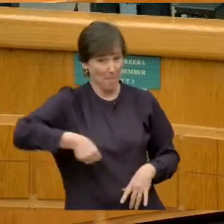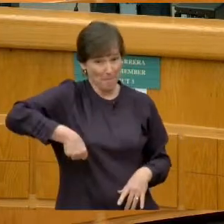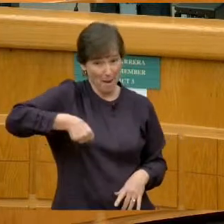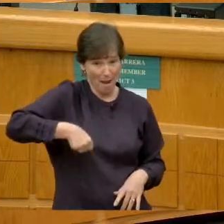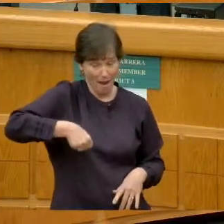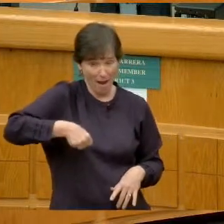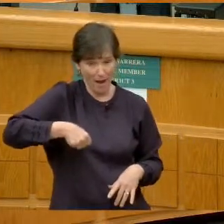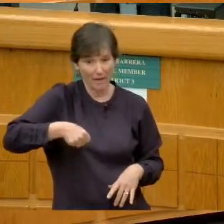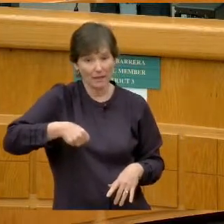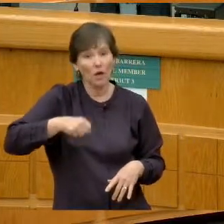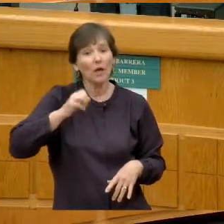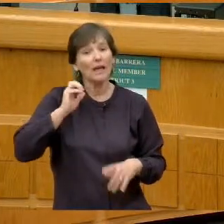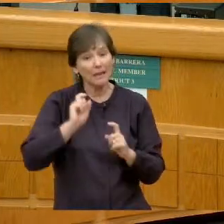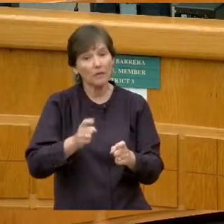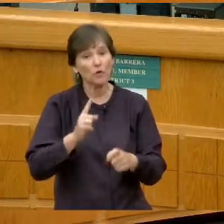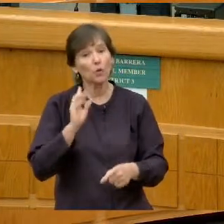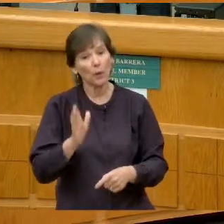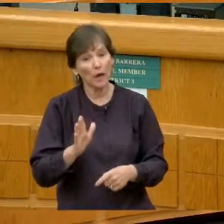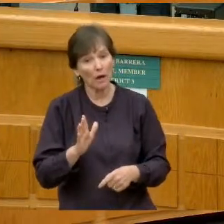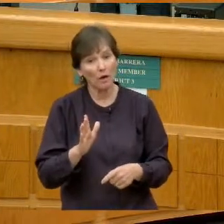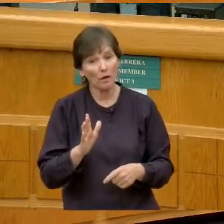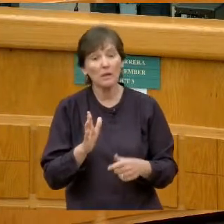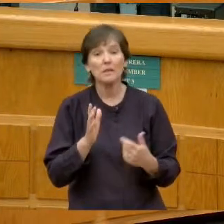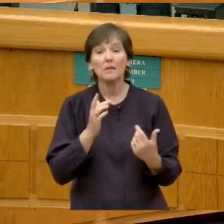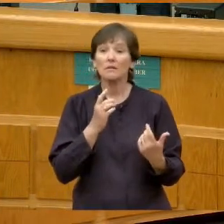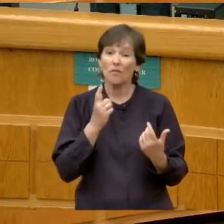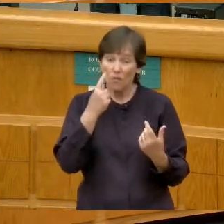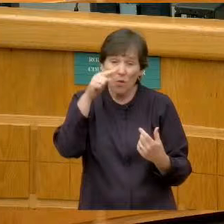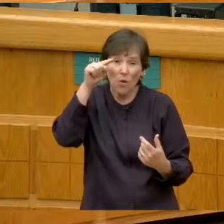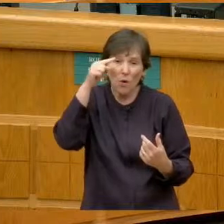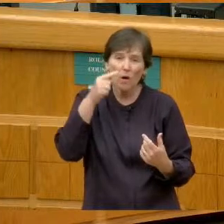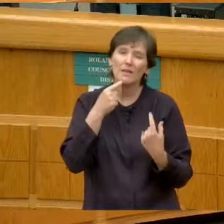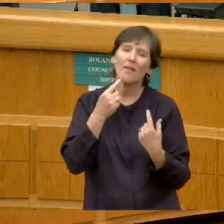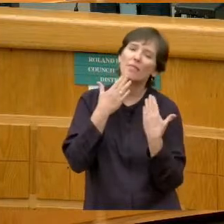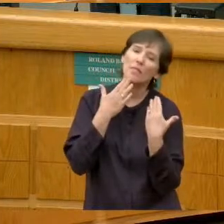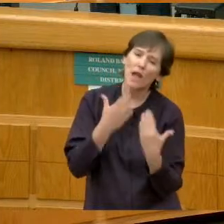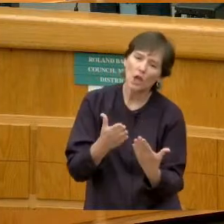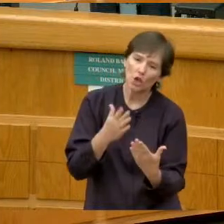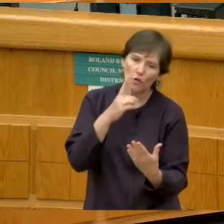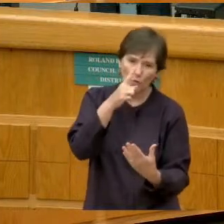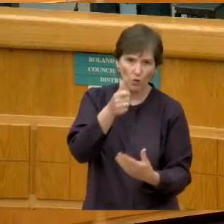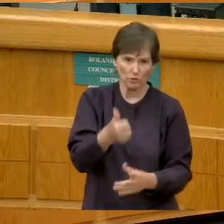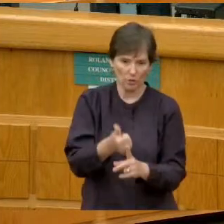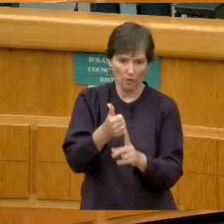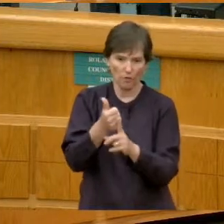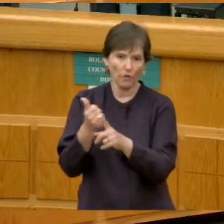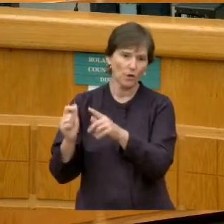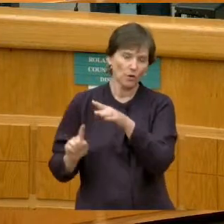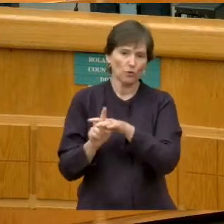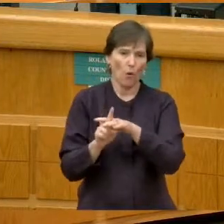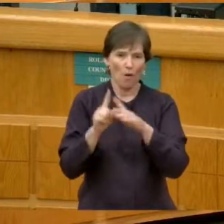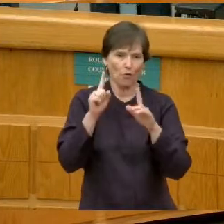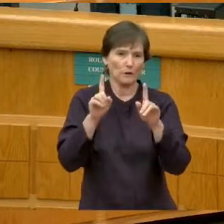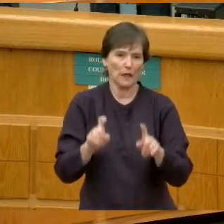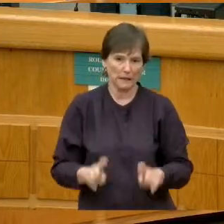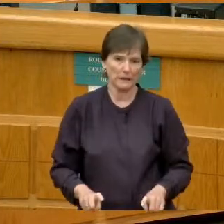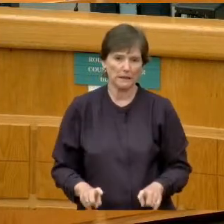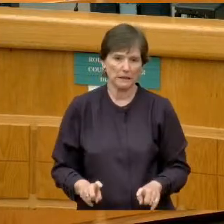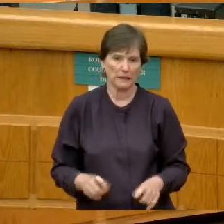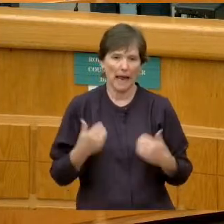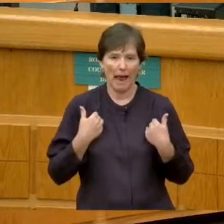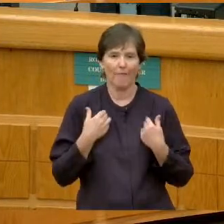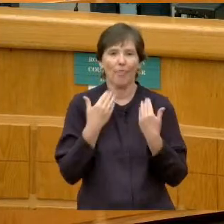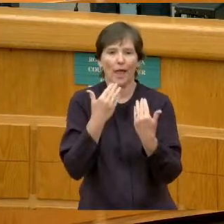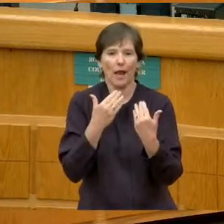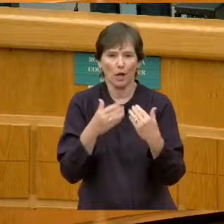to taking the time to come get tested, so we can try to get this problem solved a little quicker. And these have been